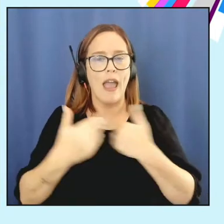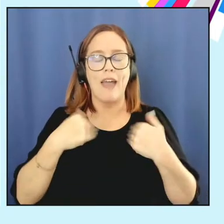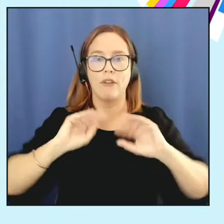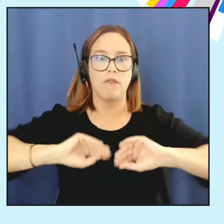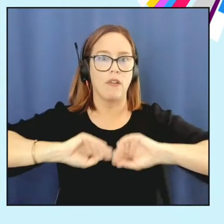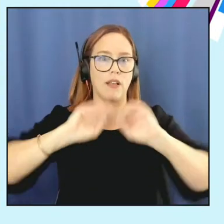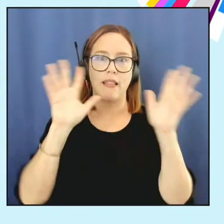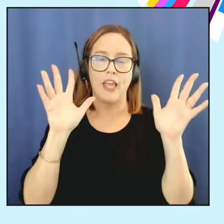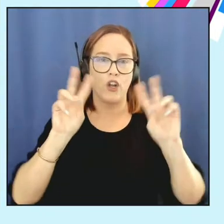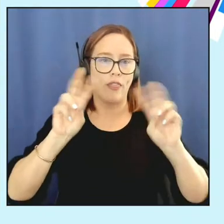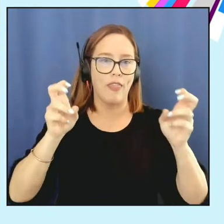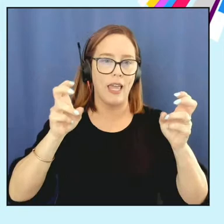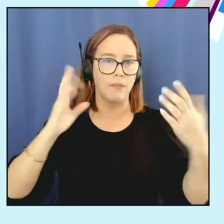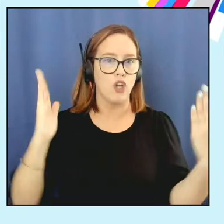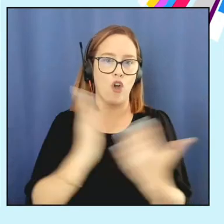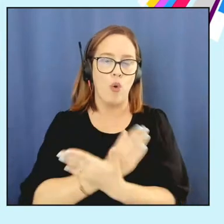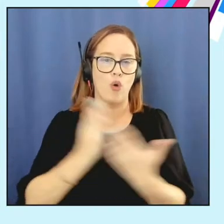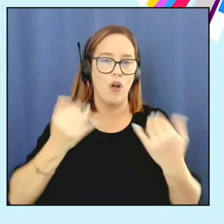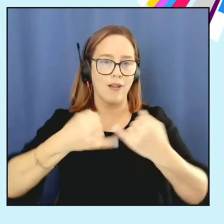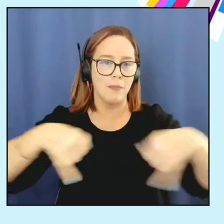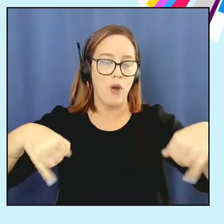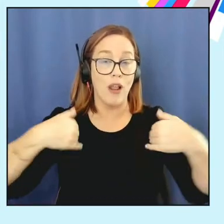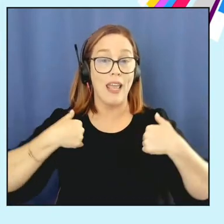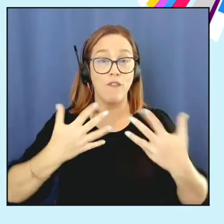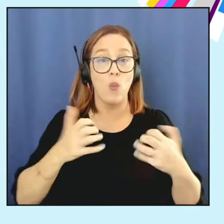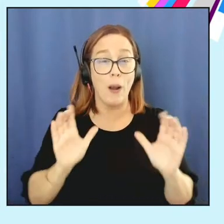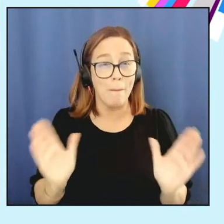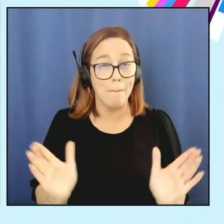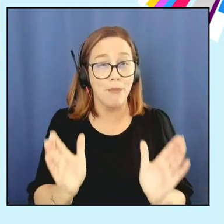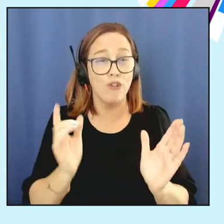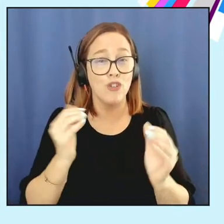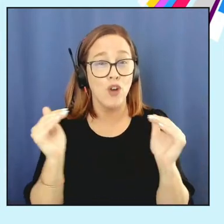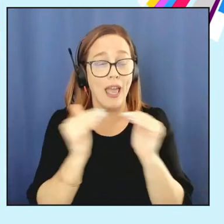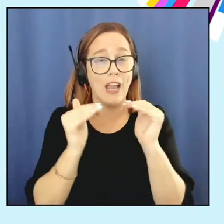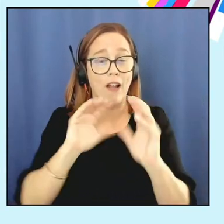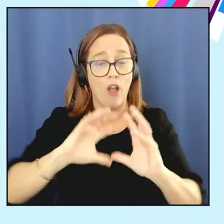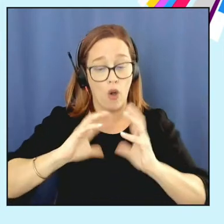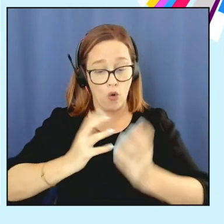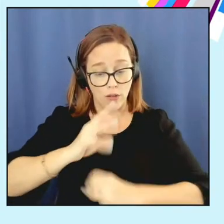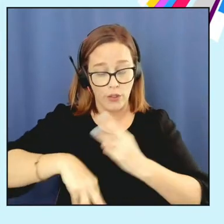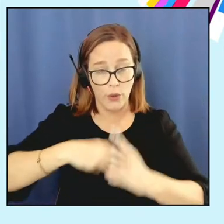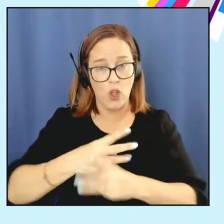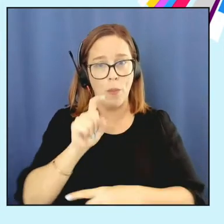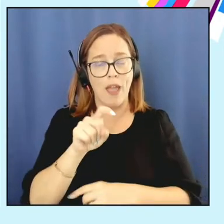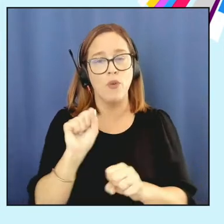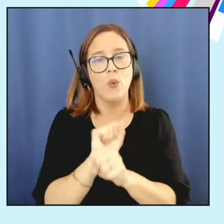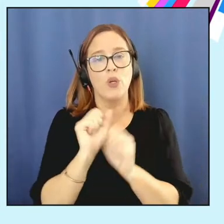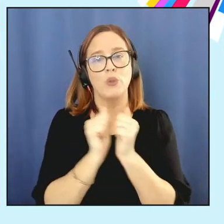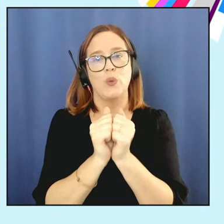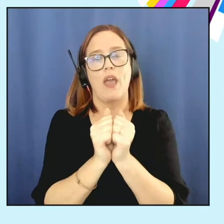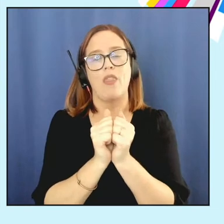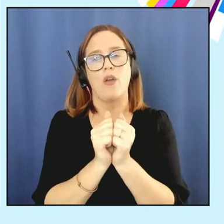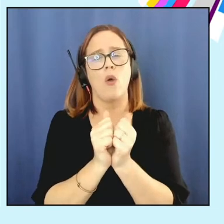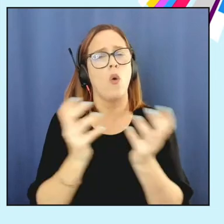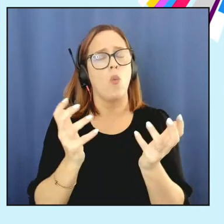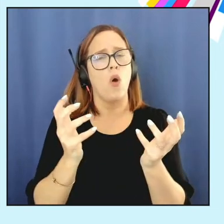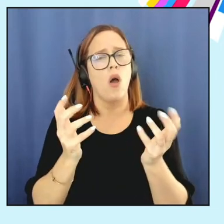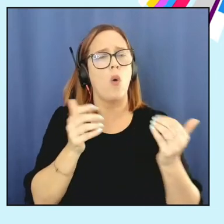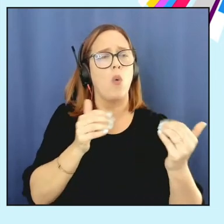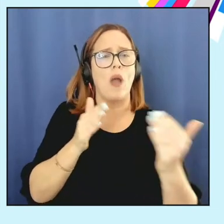If we want to push for equity across the globe, we need to work together. What are ways we can build